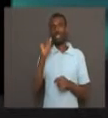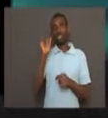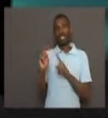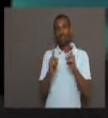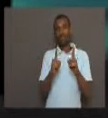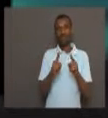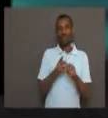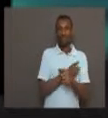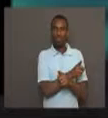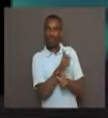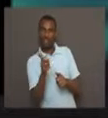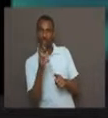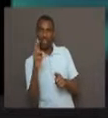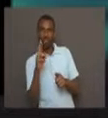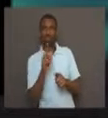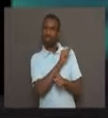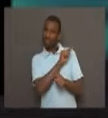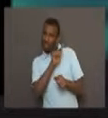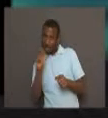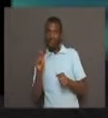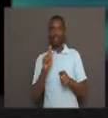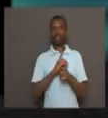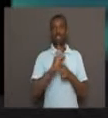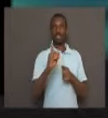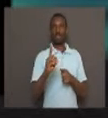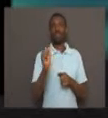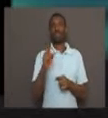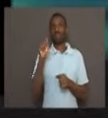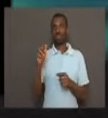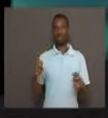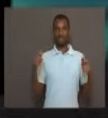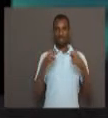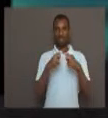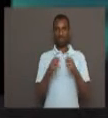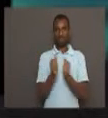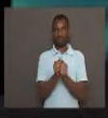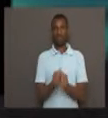straight line as they ran into electrons.